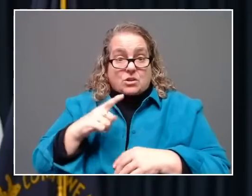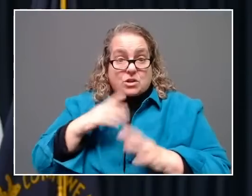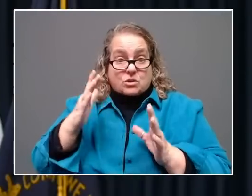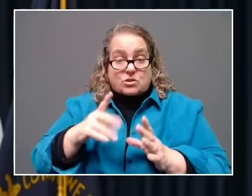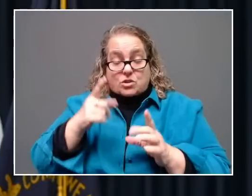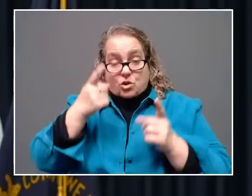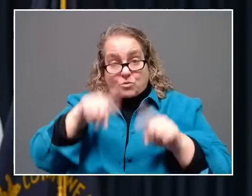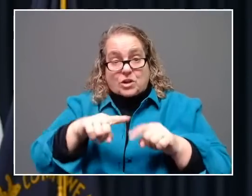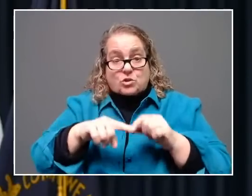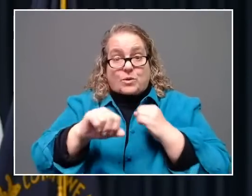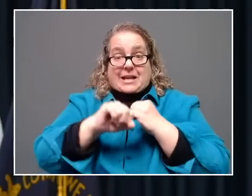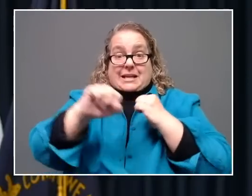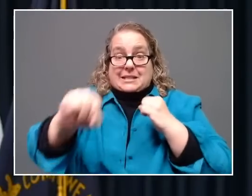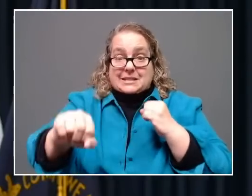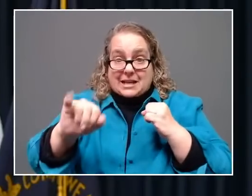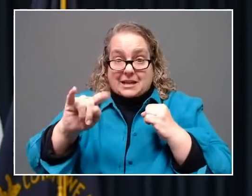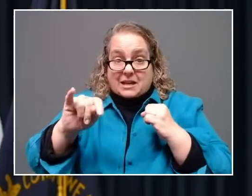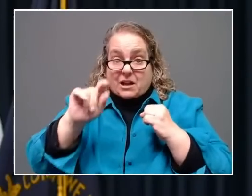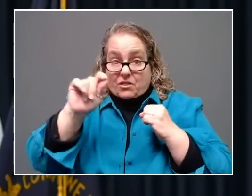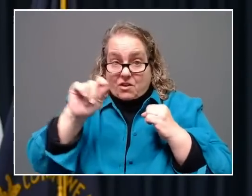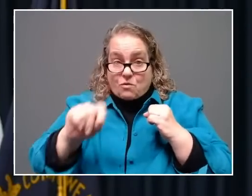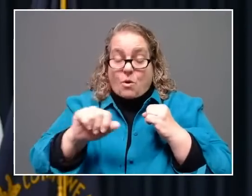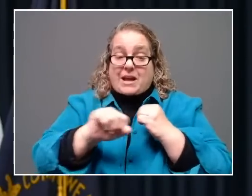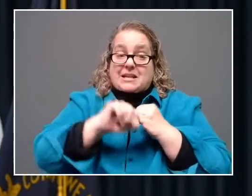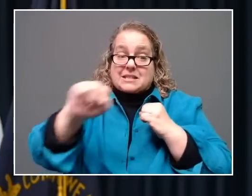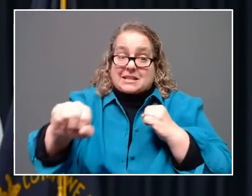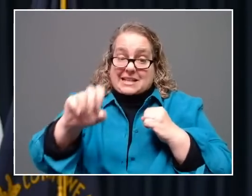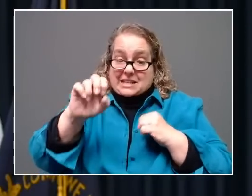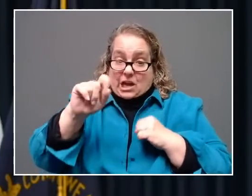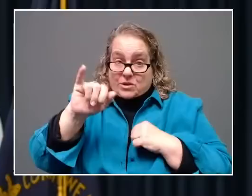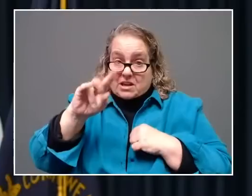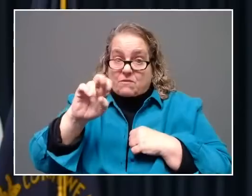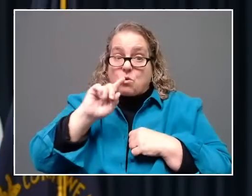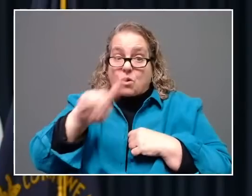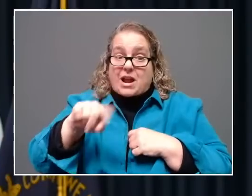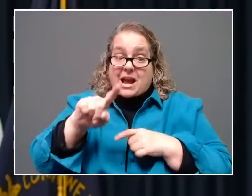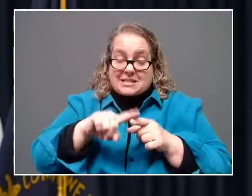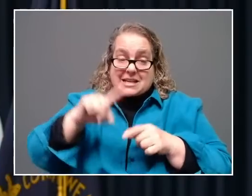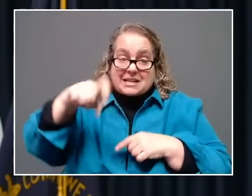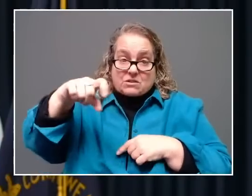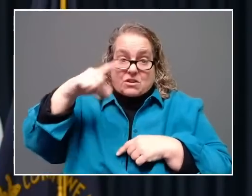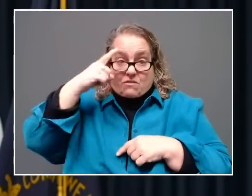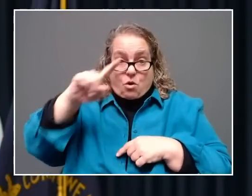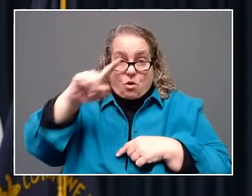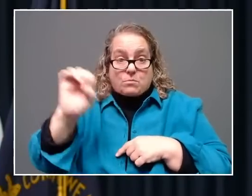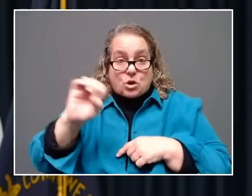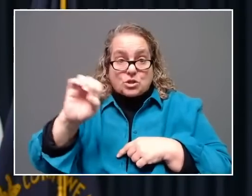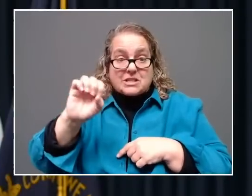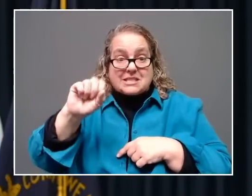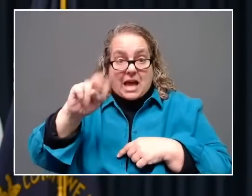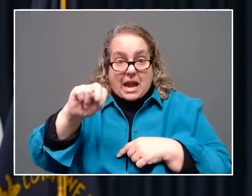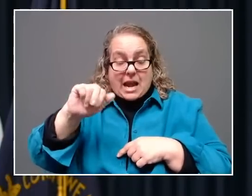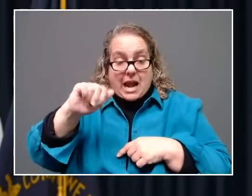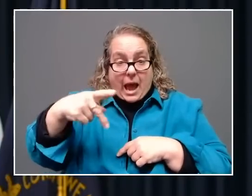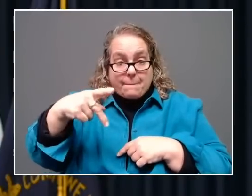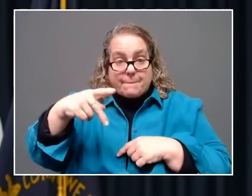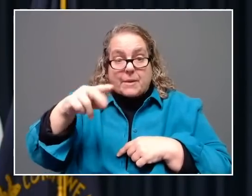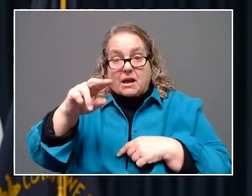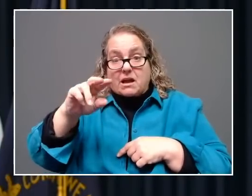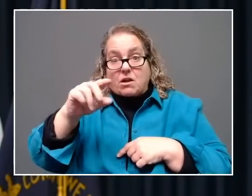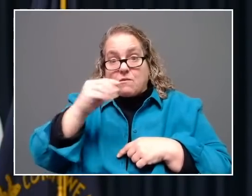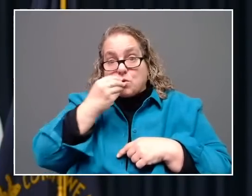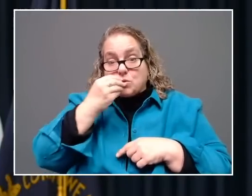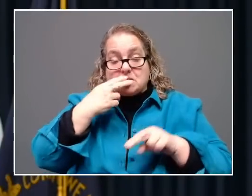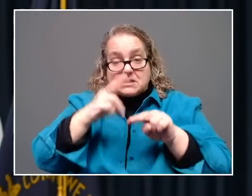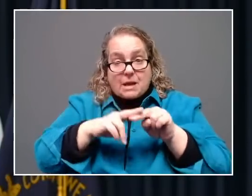extend. Therefore, extending the executive order is necessary for emergency SNAP allotments to continue, as was the case last year